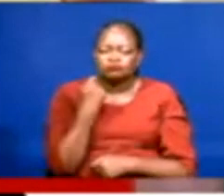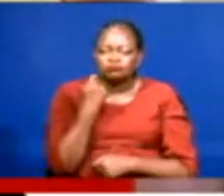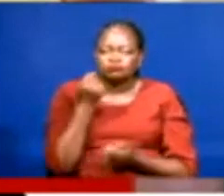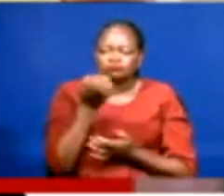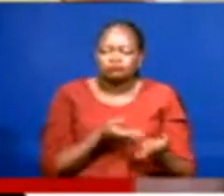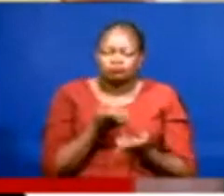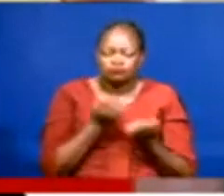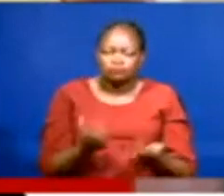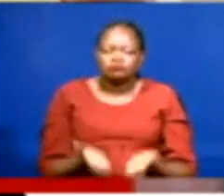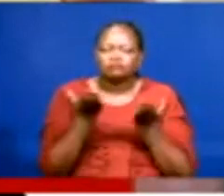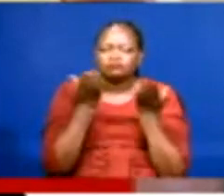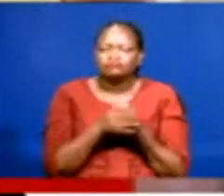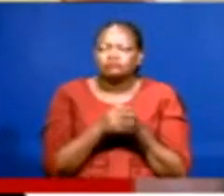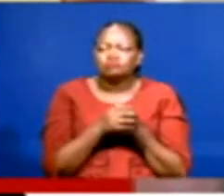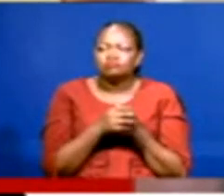economic recovery.